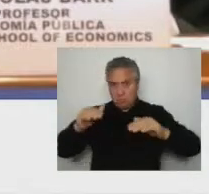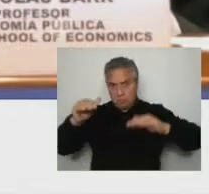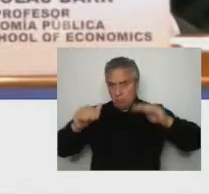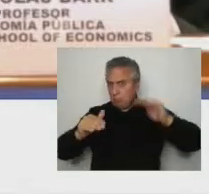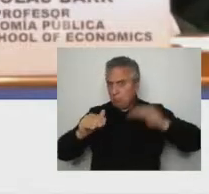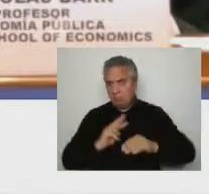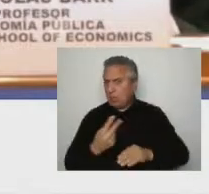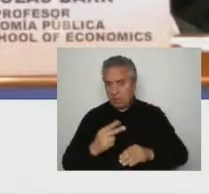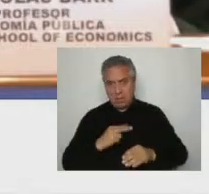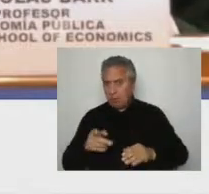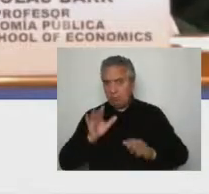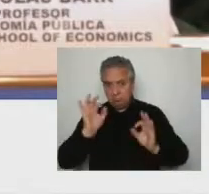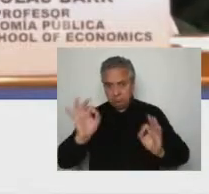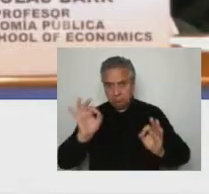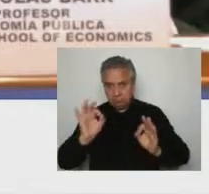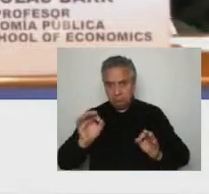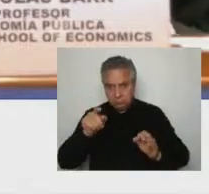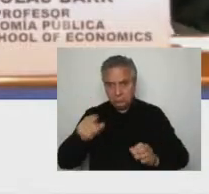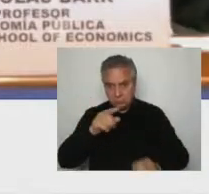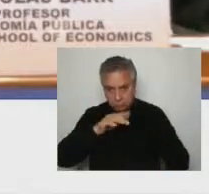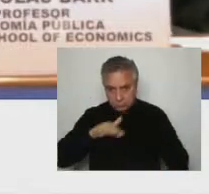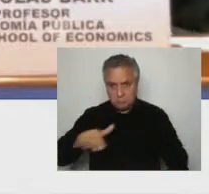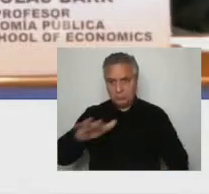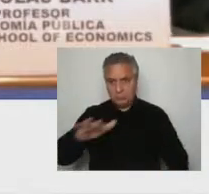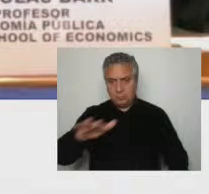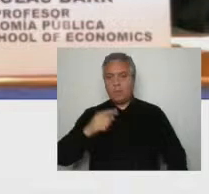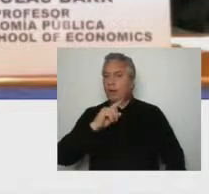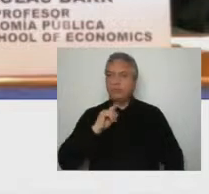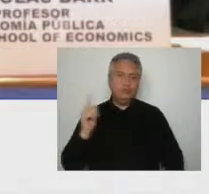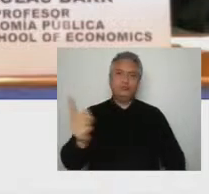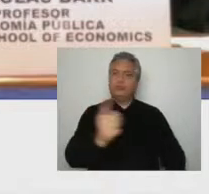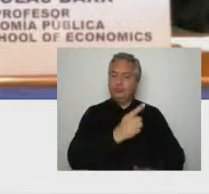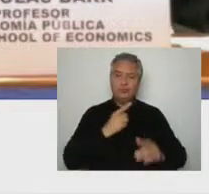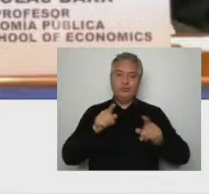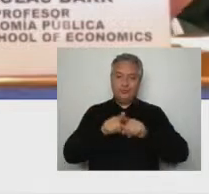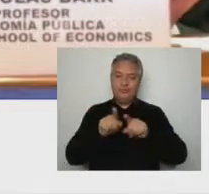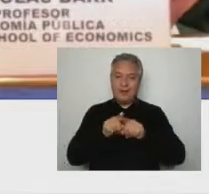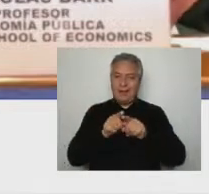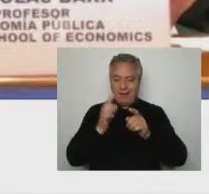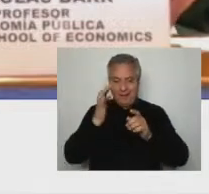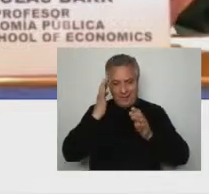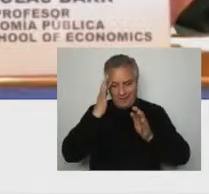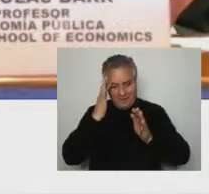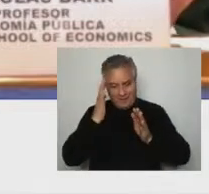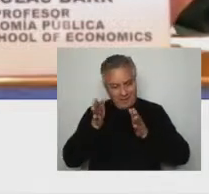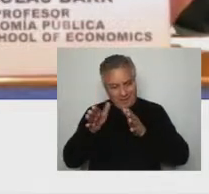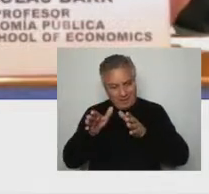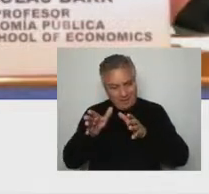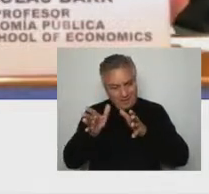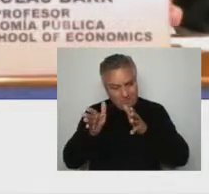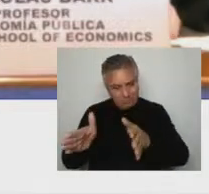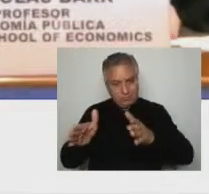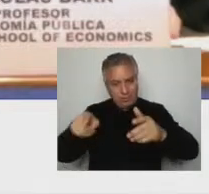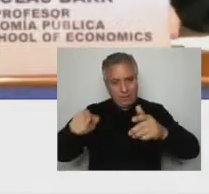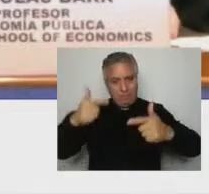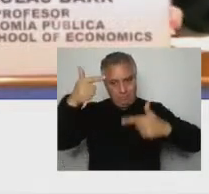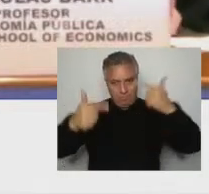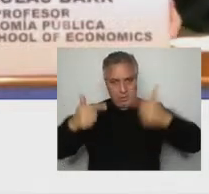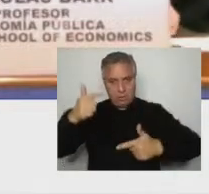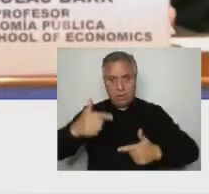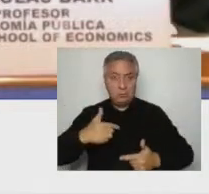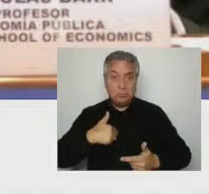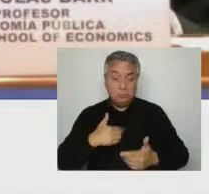popular across the political spectrum. So that's all I need to say to sum up what we talked about